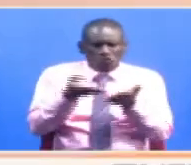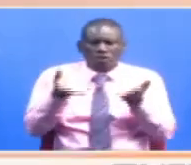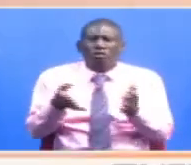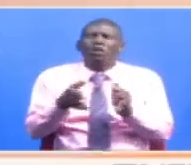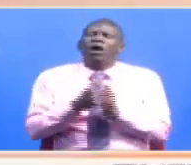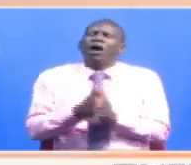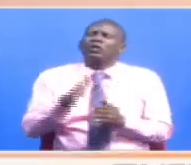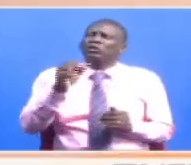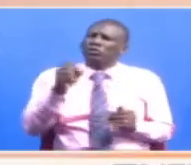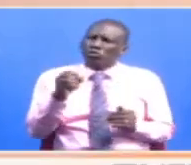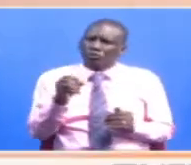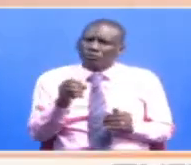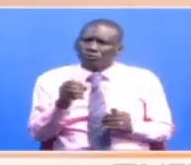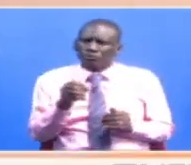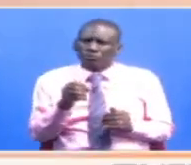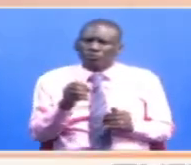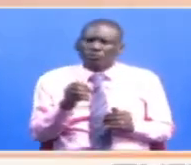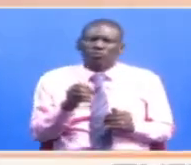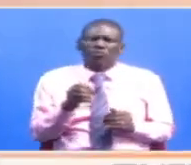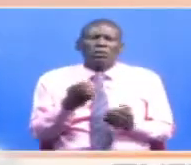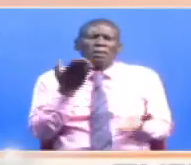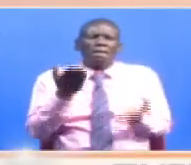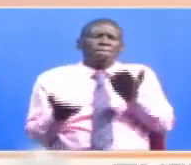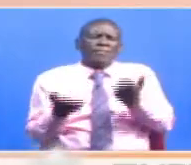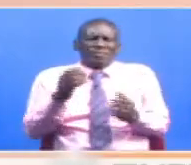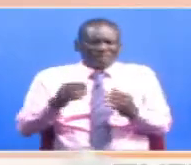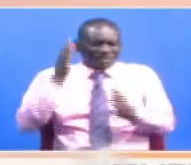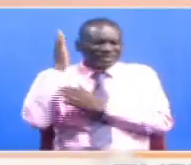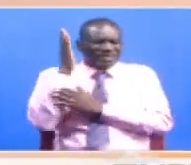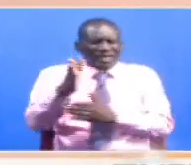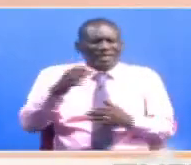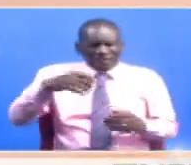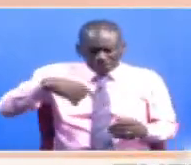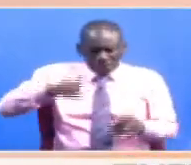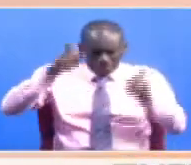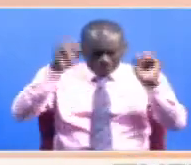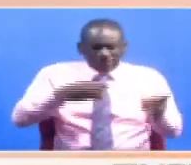and therefore, unless they express approval